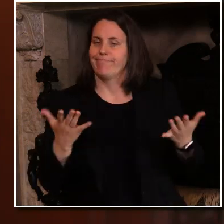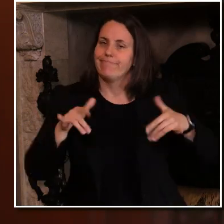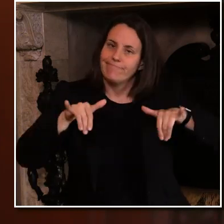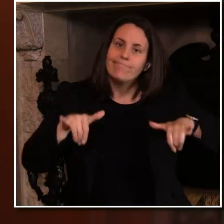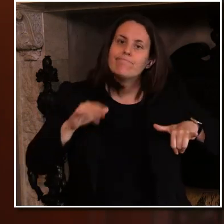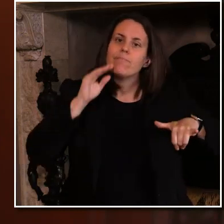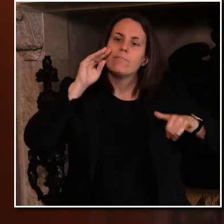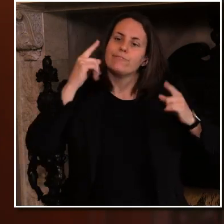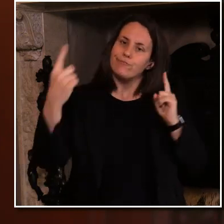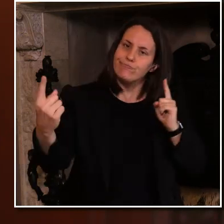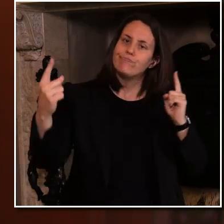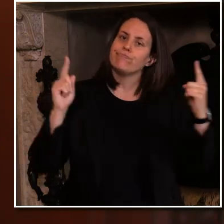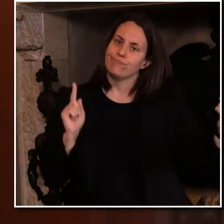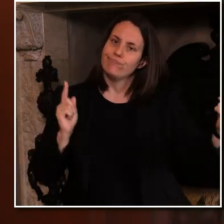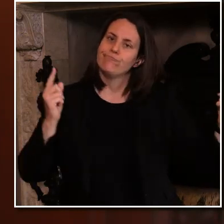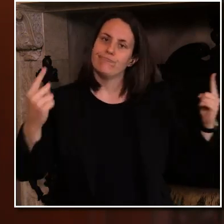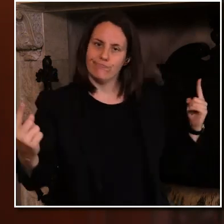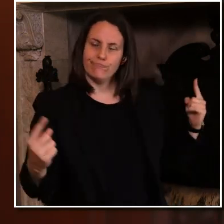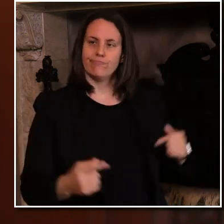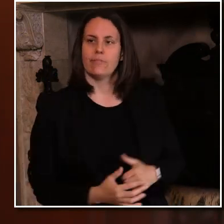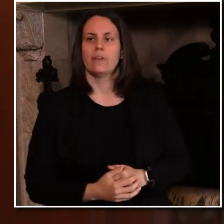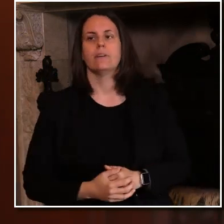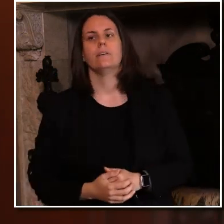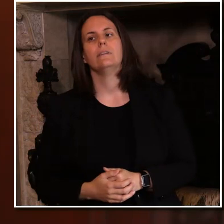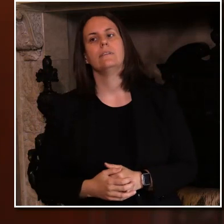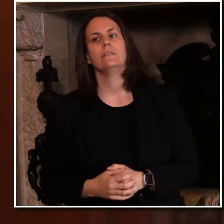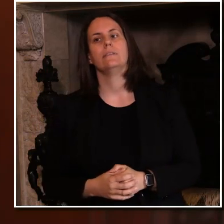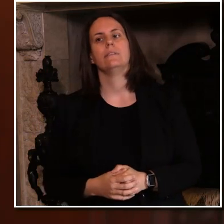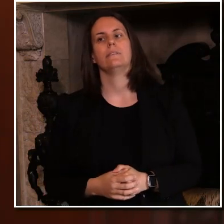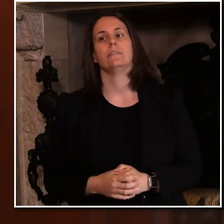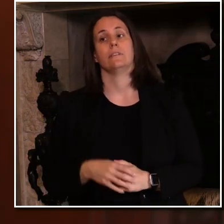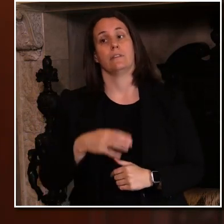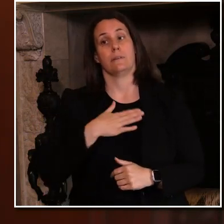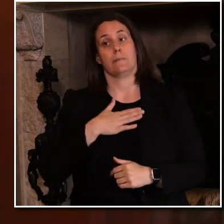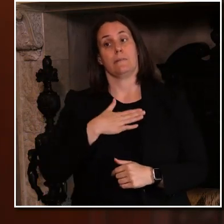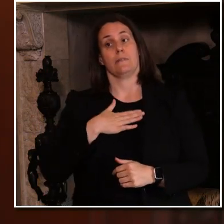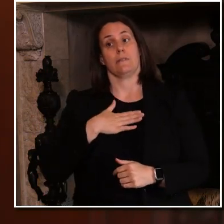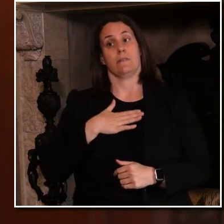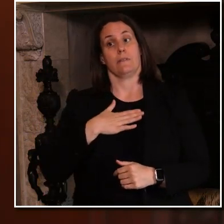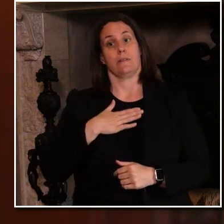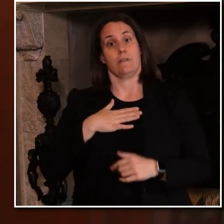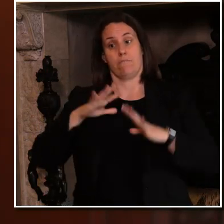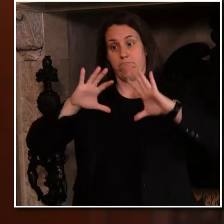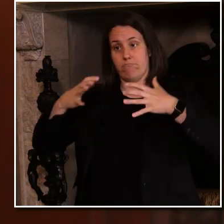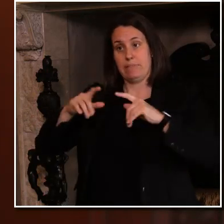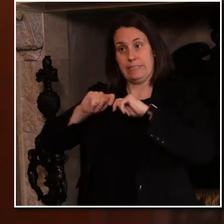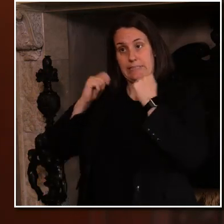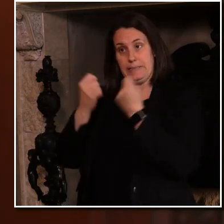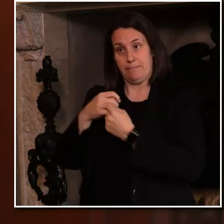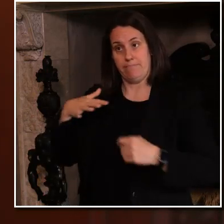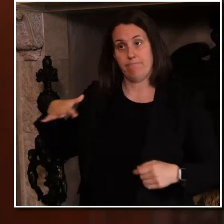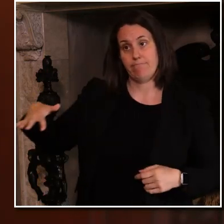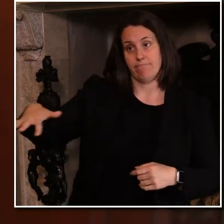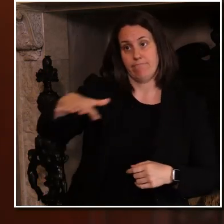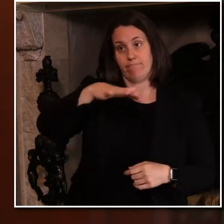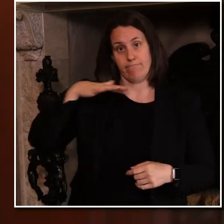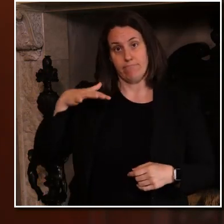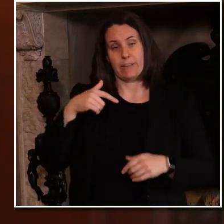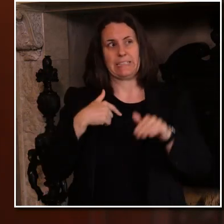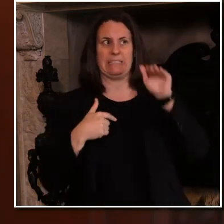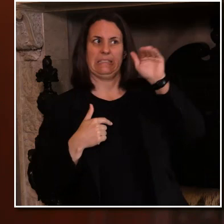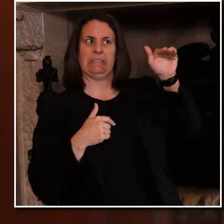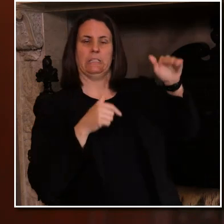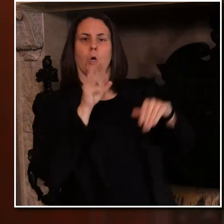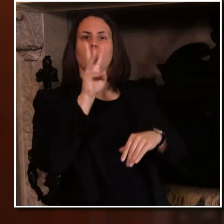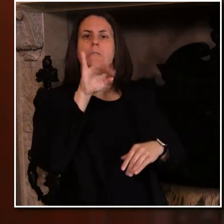overrun. That is why my administration has asked the Wisconsin Supreme Court to toss the lawsuit that legislative